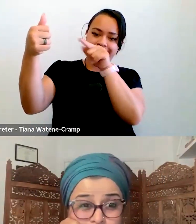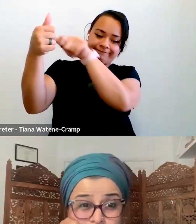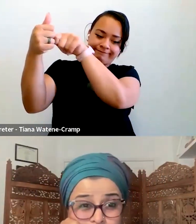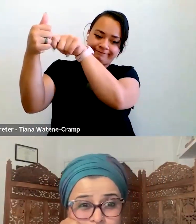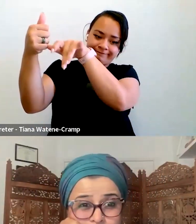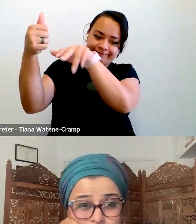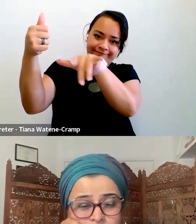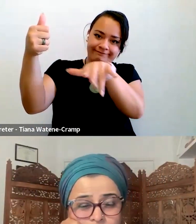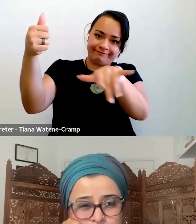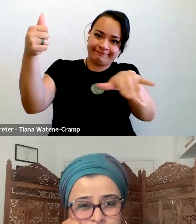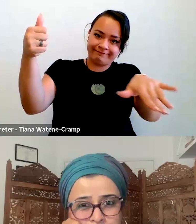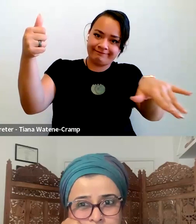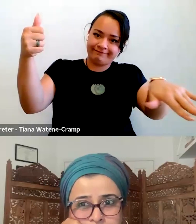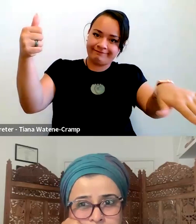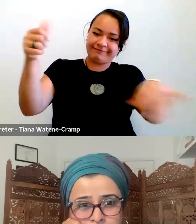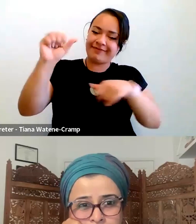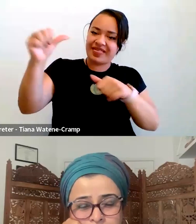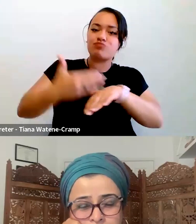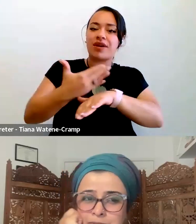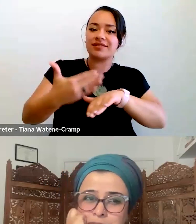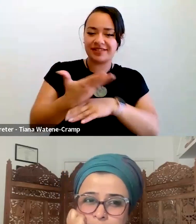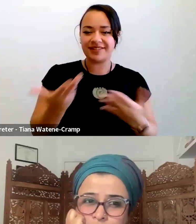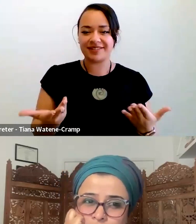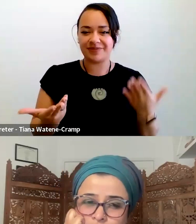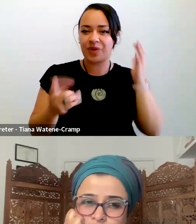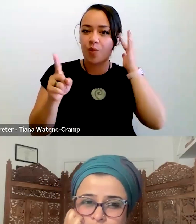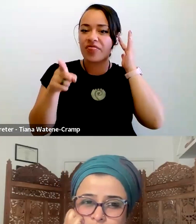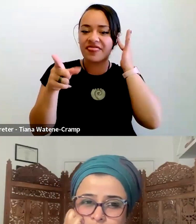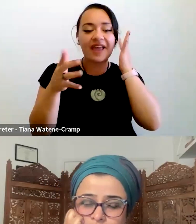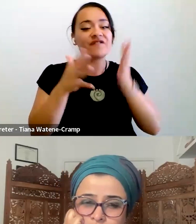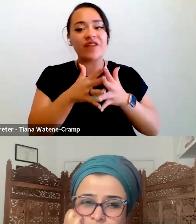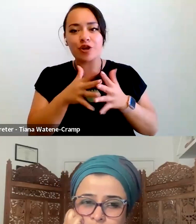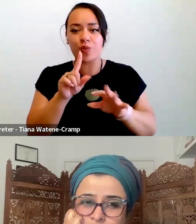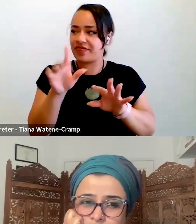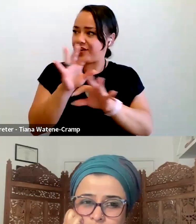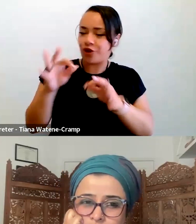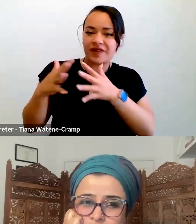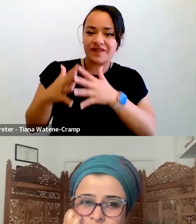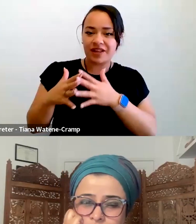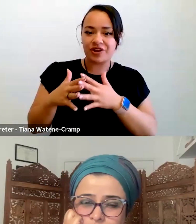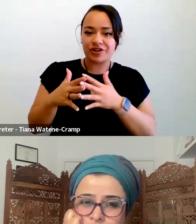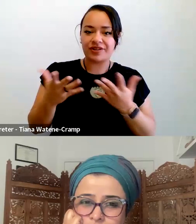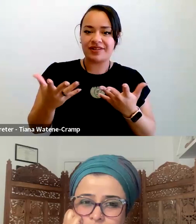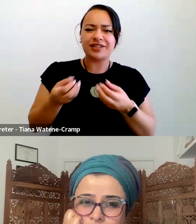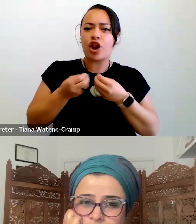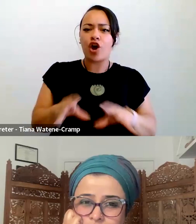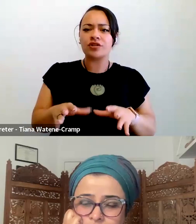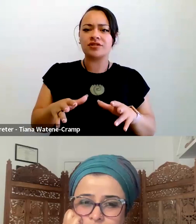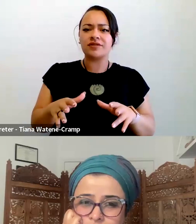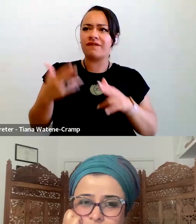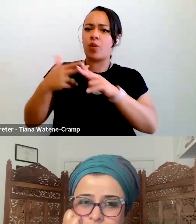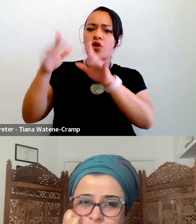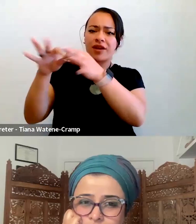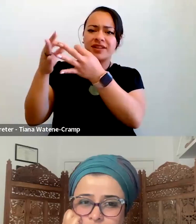in practice in terms 100%. of what's valued and not valued, which is again a real loss. It's not just a loss for organizations, it's a loss